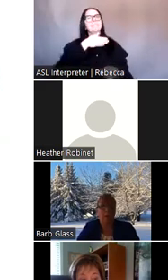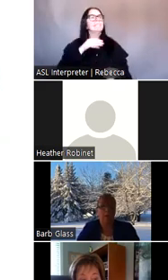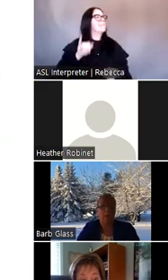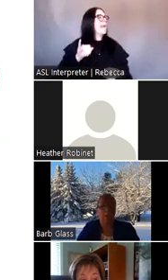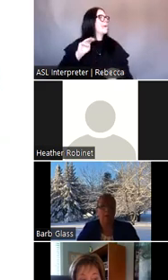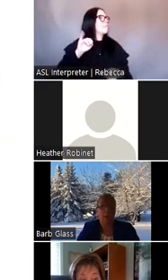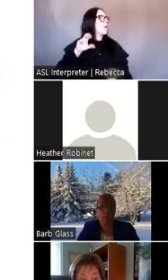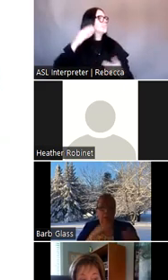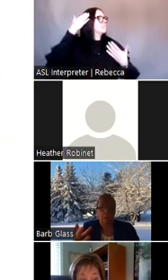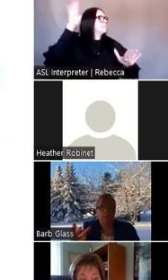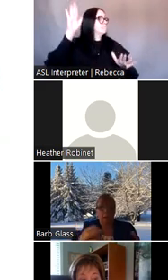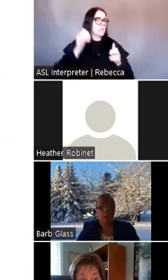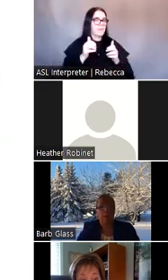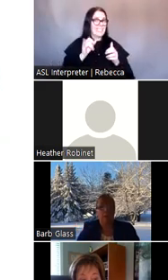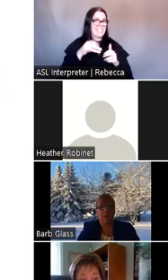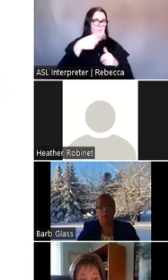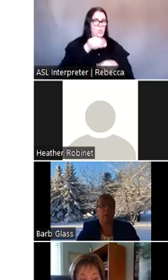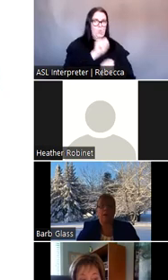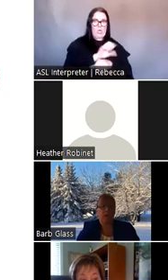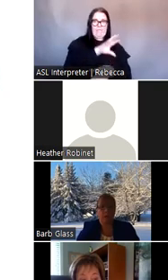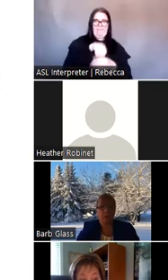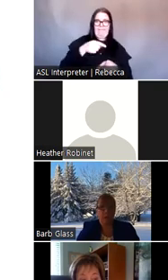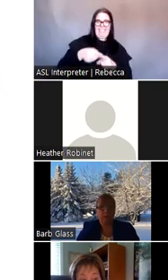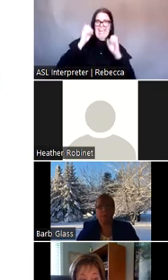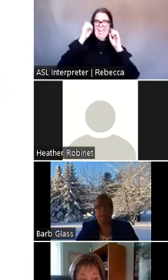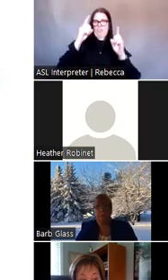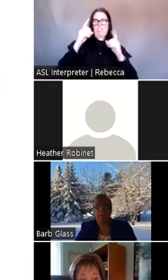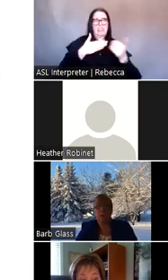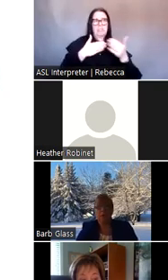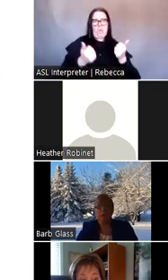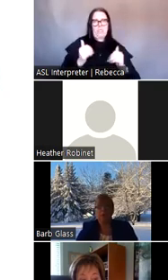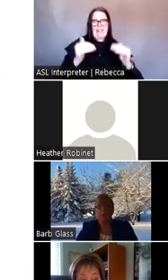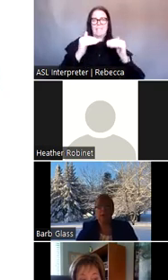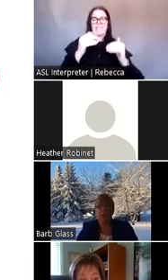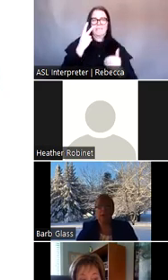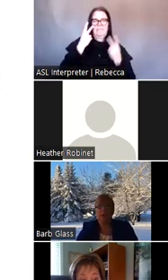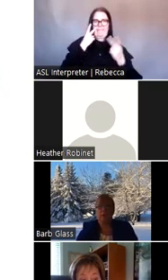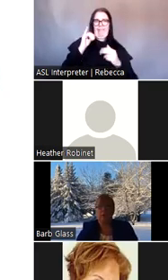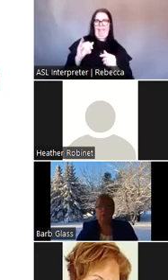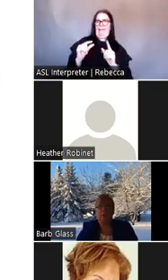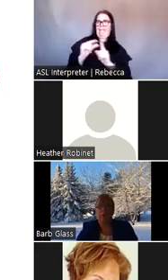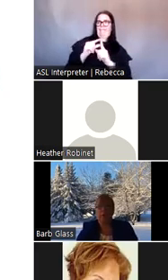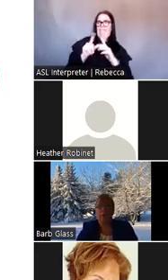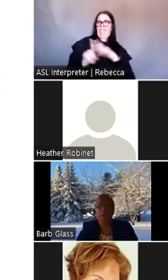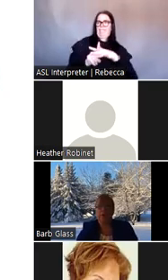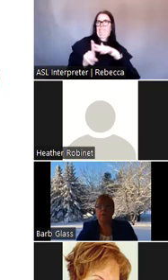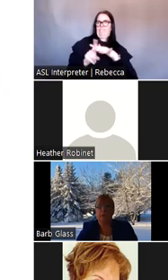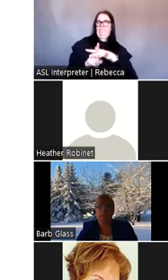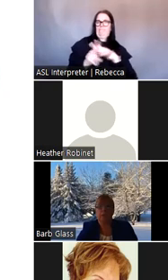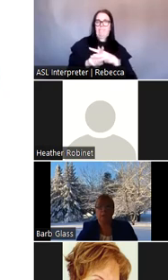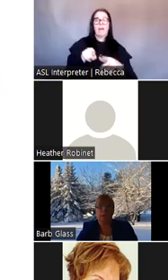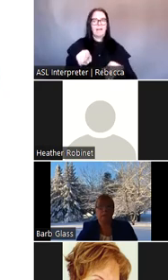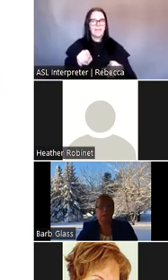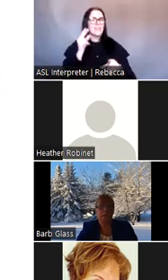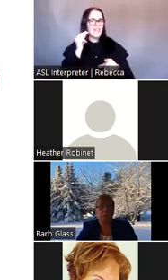couple of years if one is an educator at whatever level. So thanks for sharing those thoughts. And Jeff also added